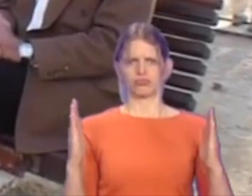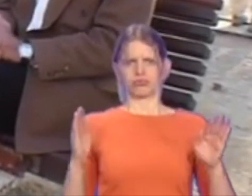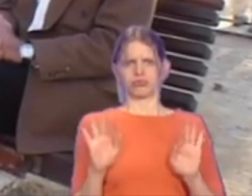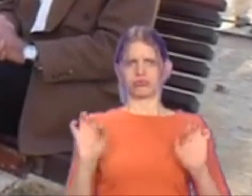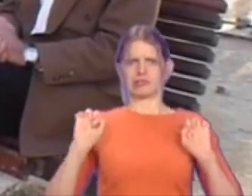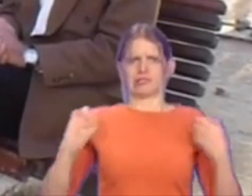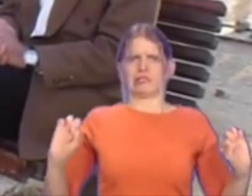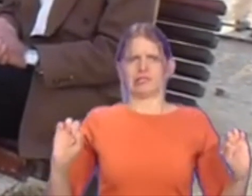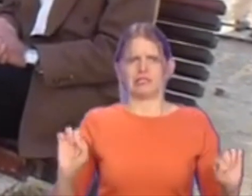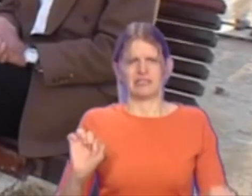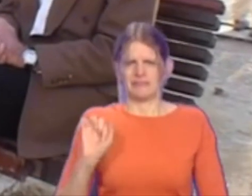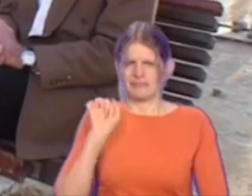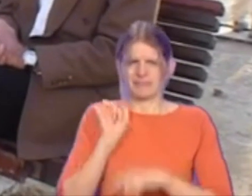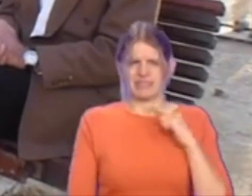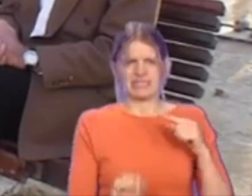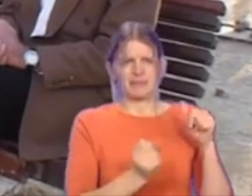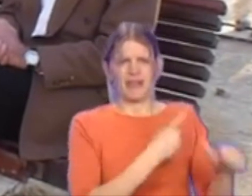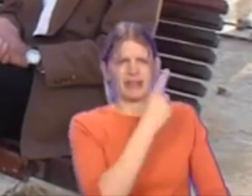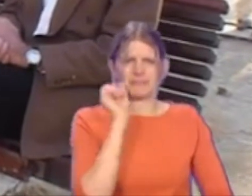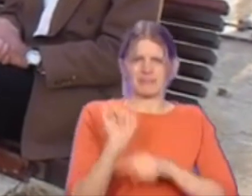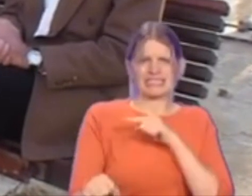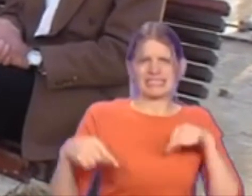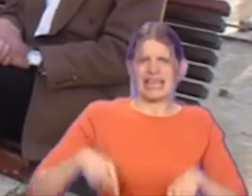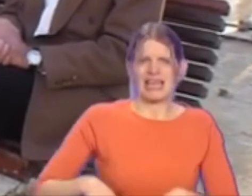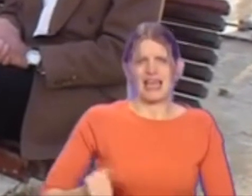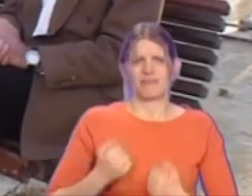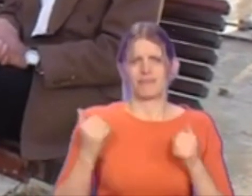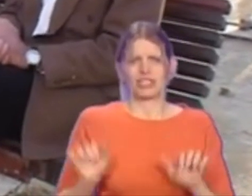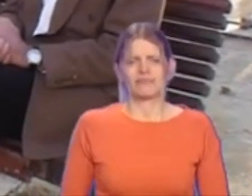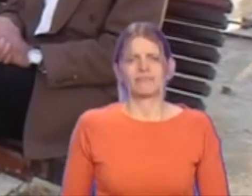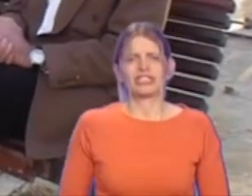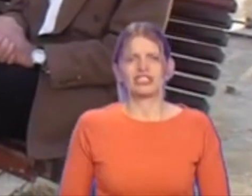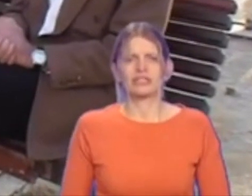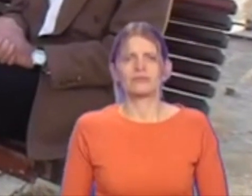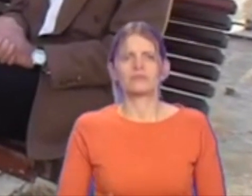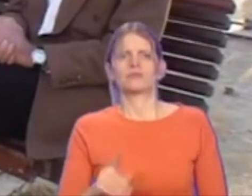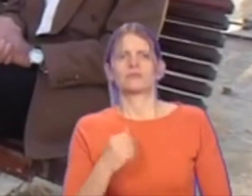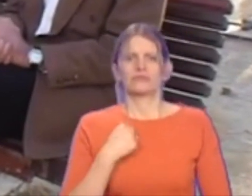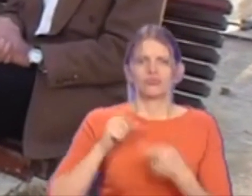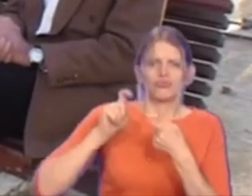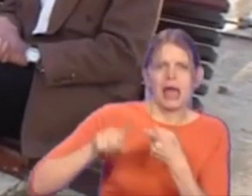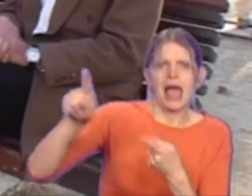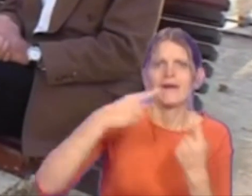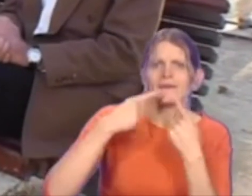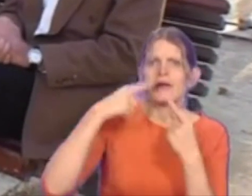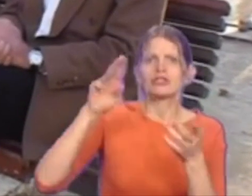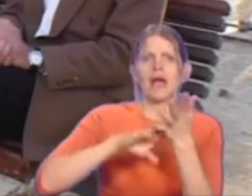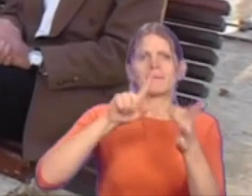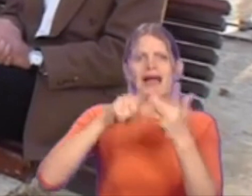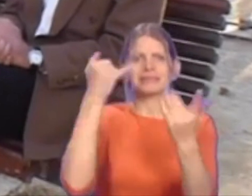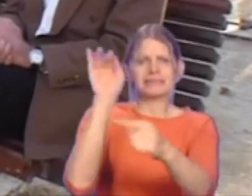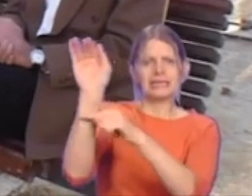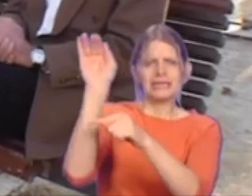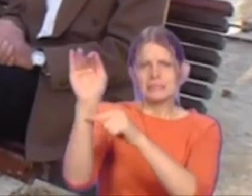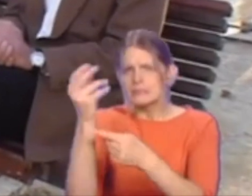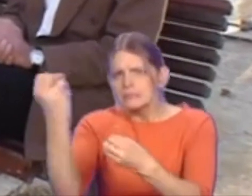far superior to anything in the British Army or indeed in the American Army. And so it fell upon MI6 to try and get hold of